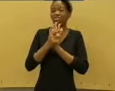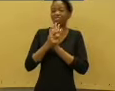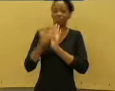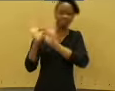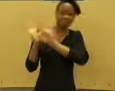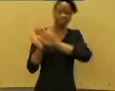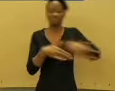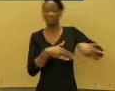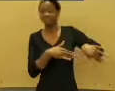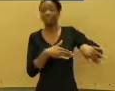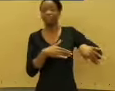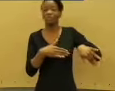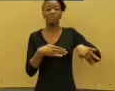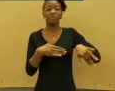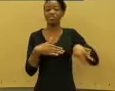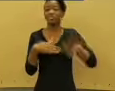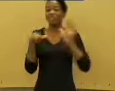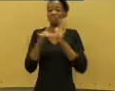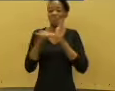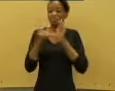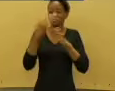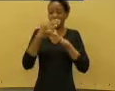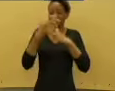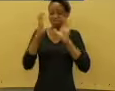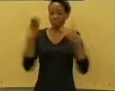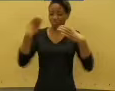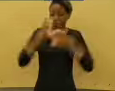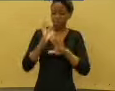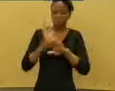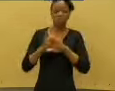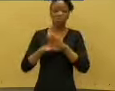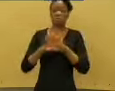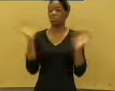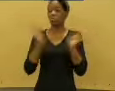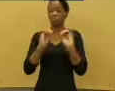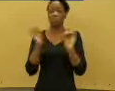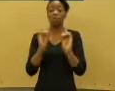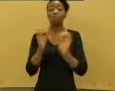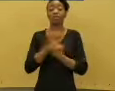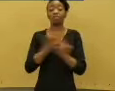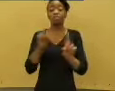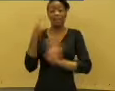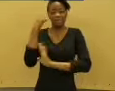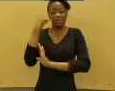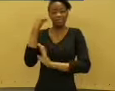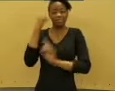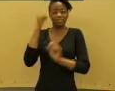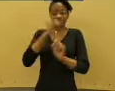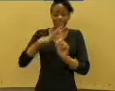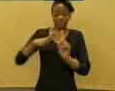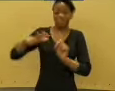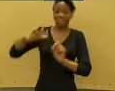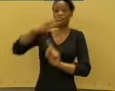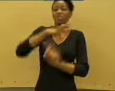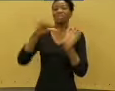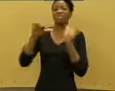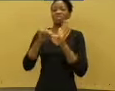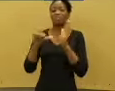their job, you know. So I think it's very important to look at how environments